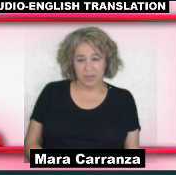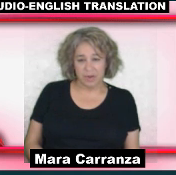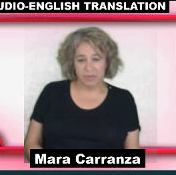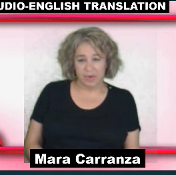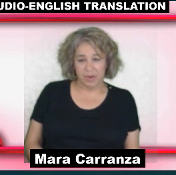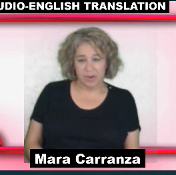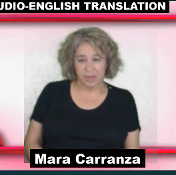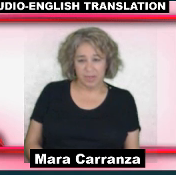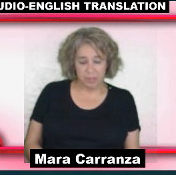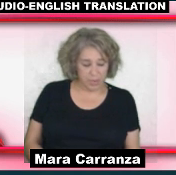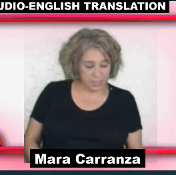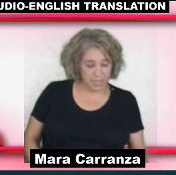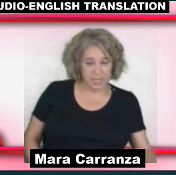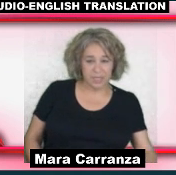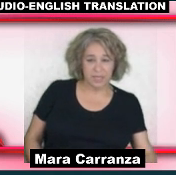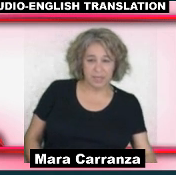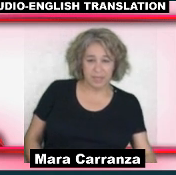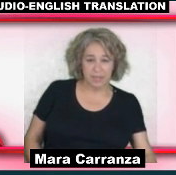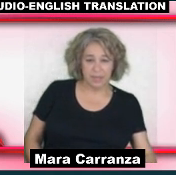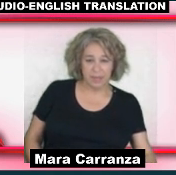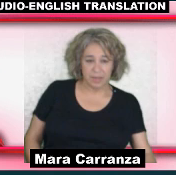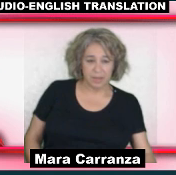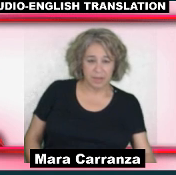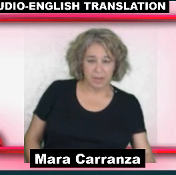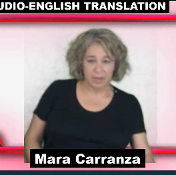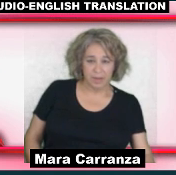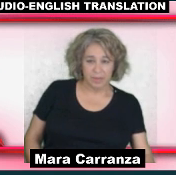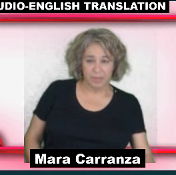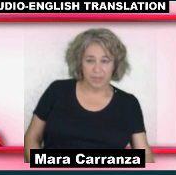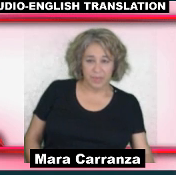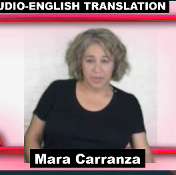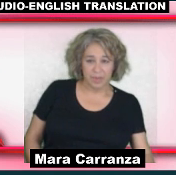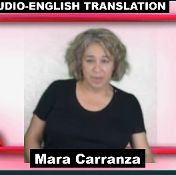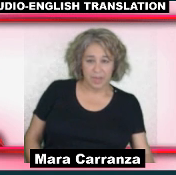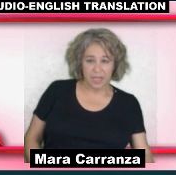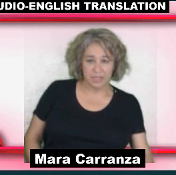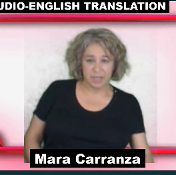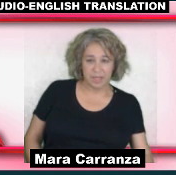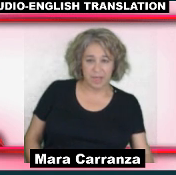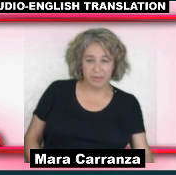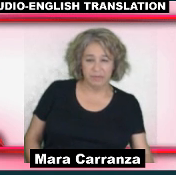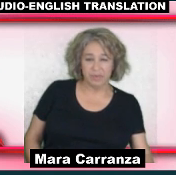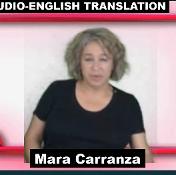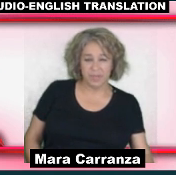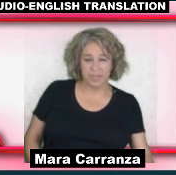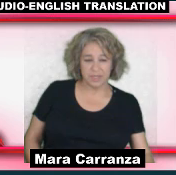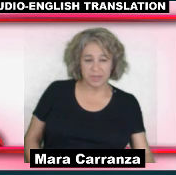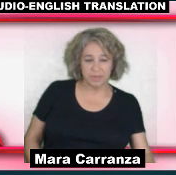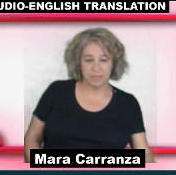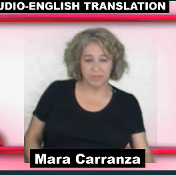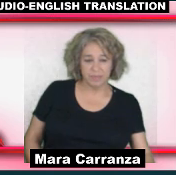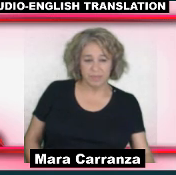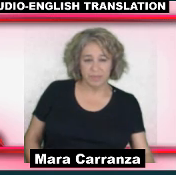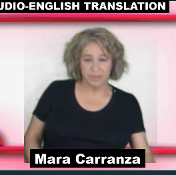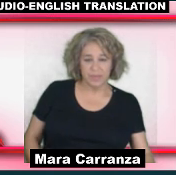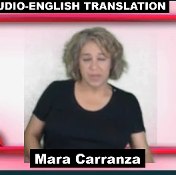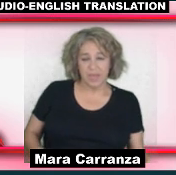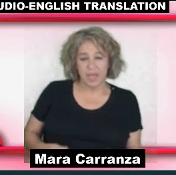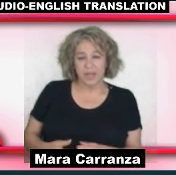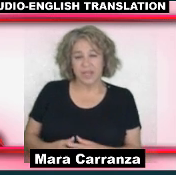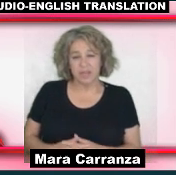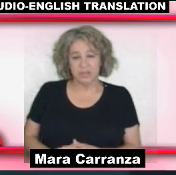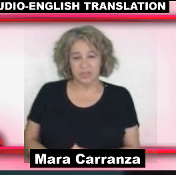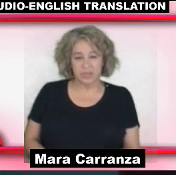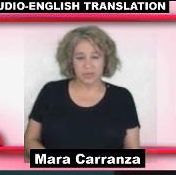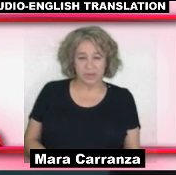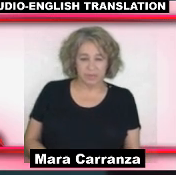And so therefore, the president tiene mucha influencia. Has a lot of influence. Y se usaba